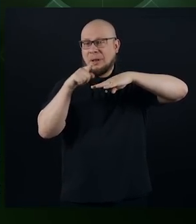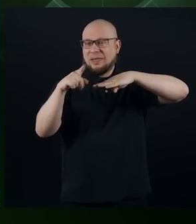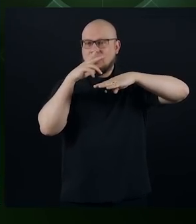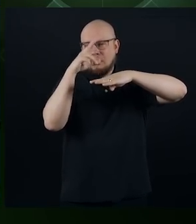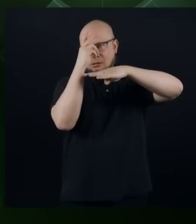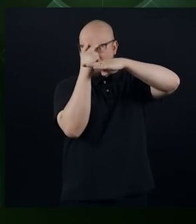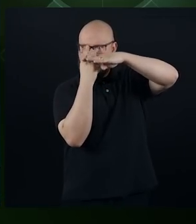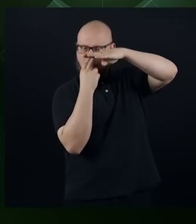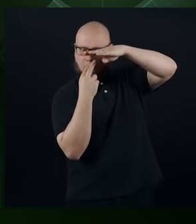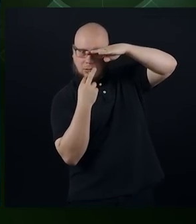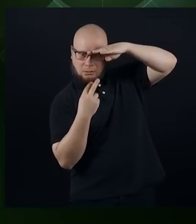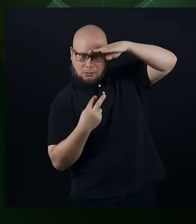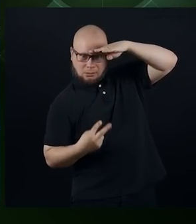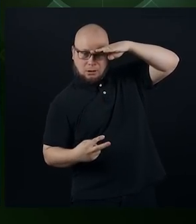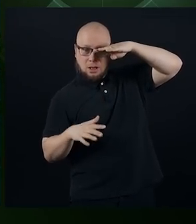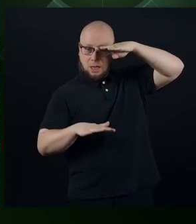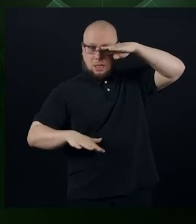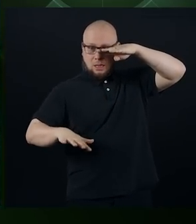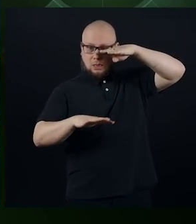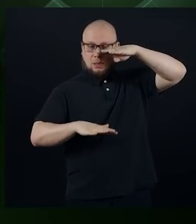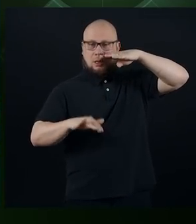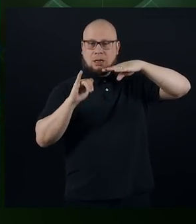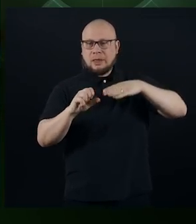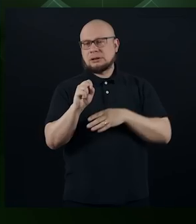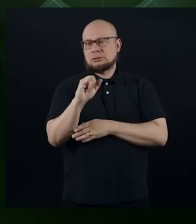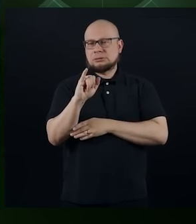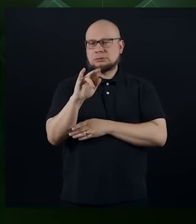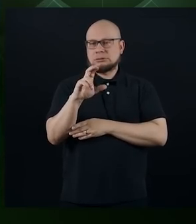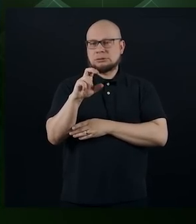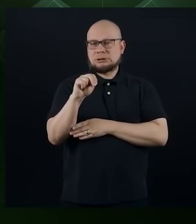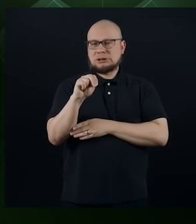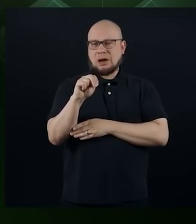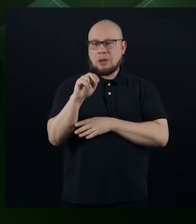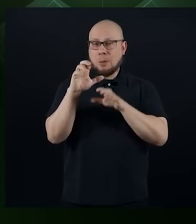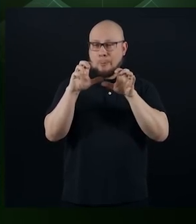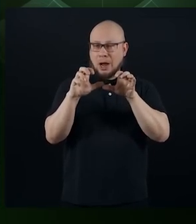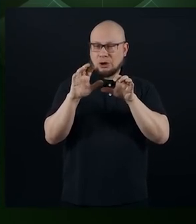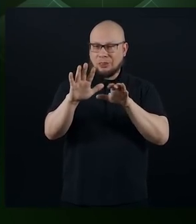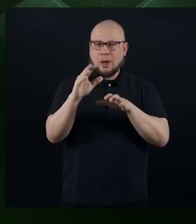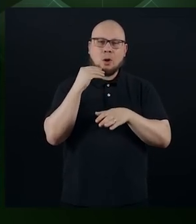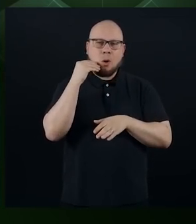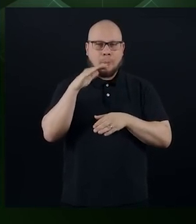Kingdom. And this is the home and the stronghold of the Sirens.